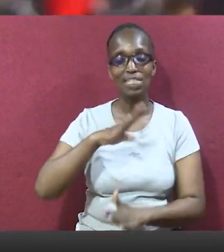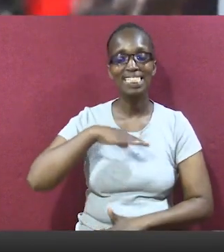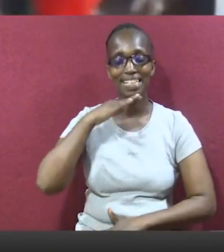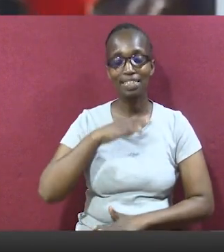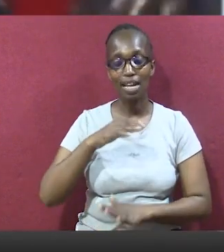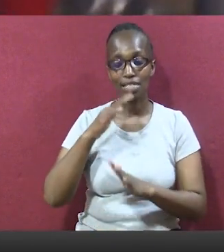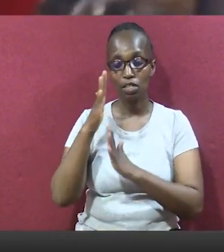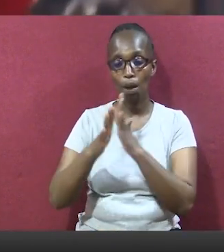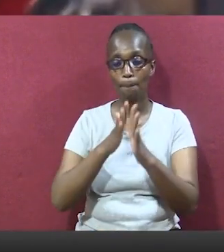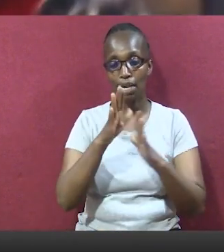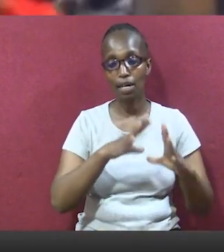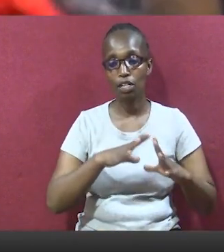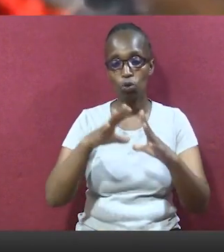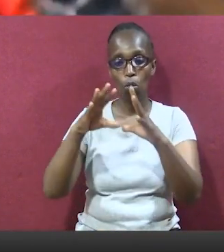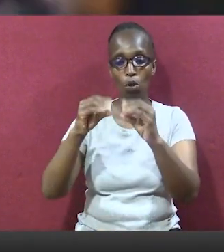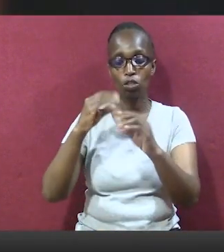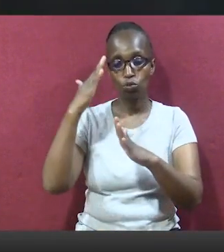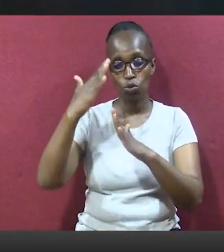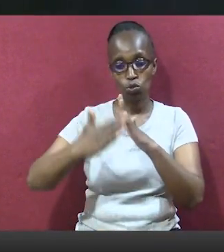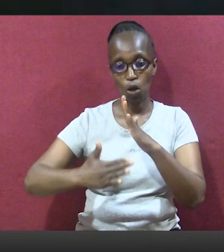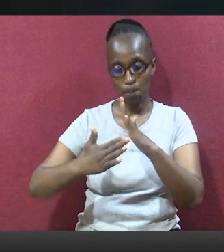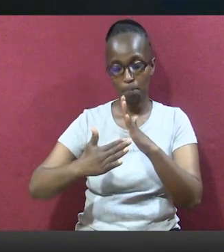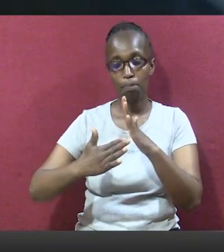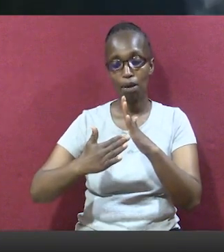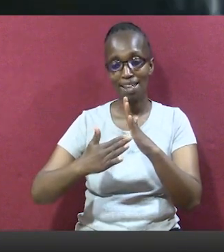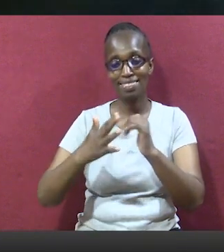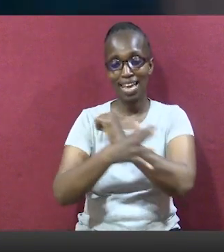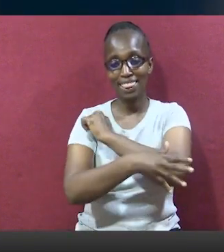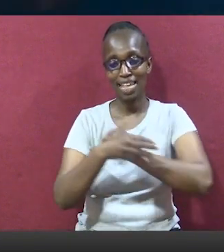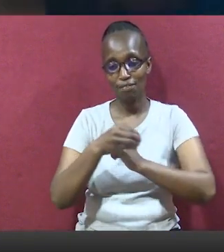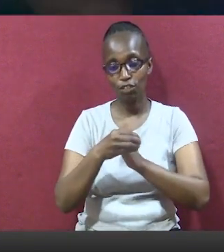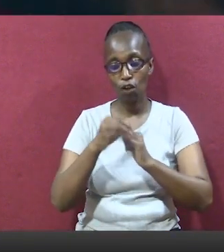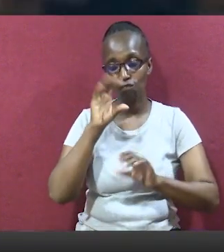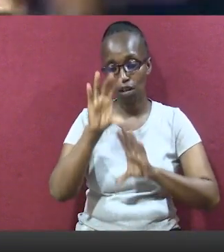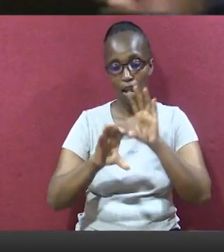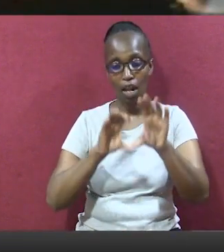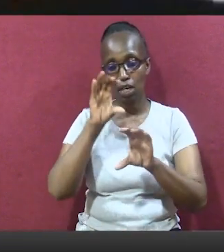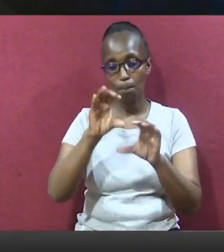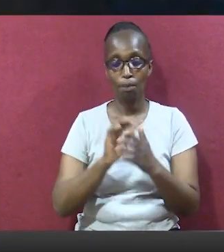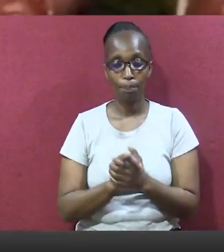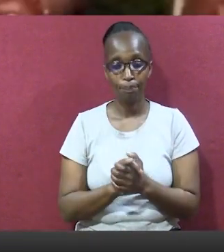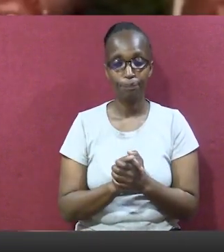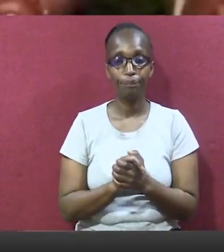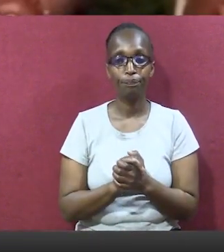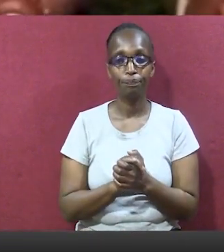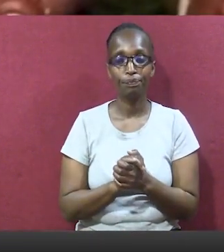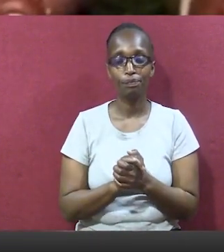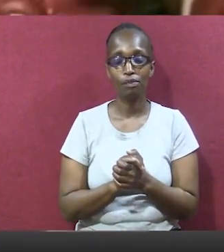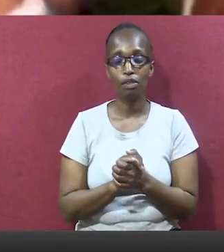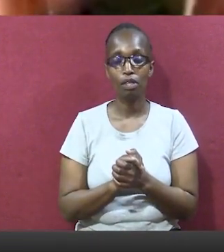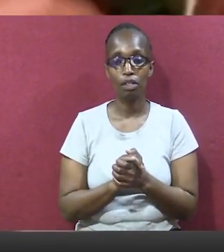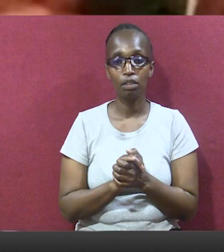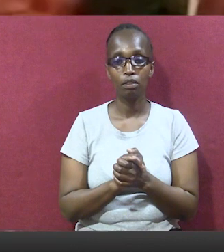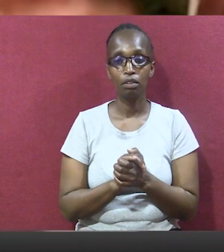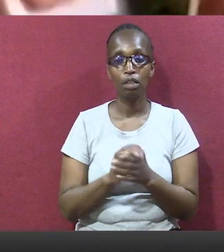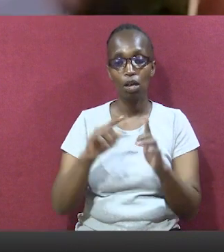yao walipokuwa naelekea kusuluhisha mgogoro wa wizi wa mifugo. Today they